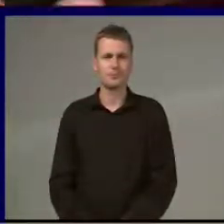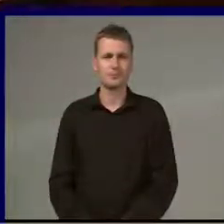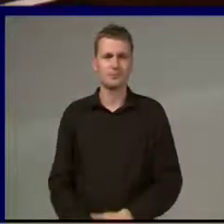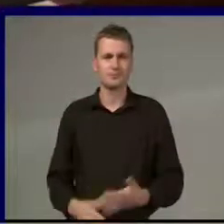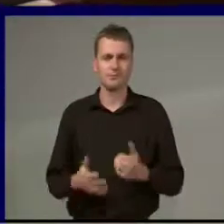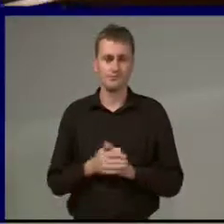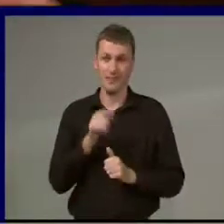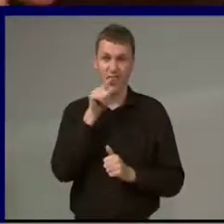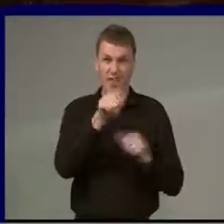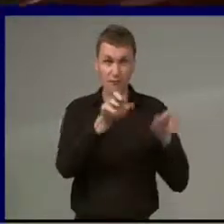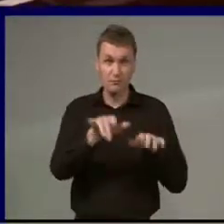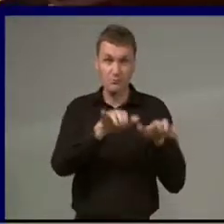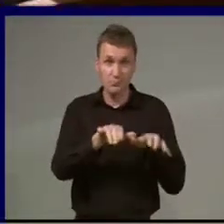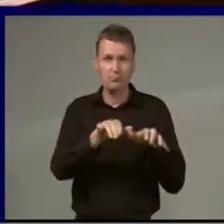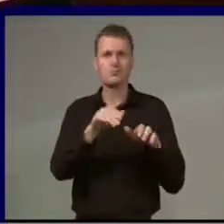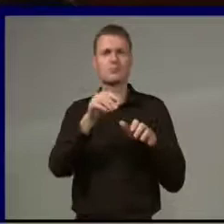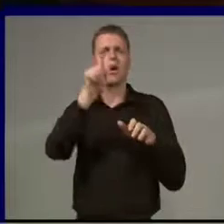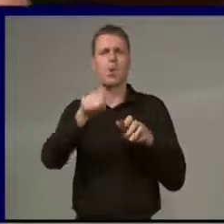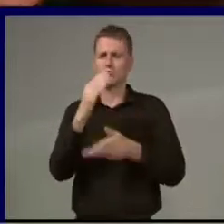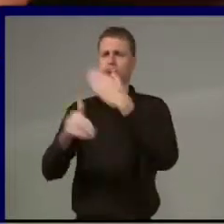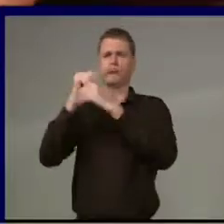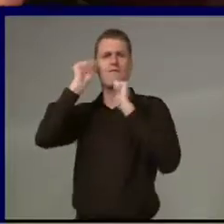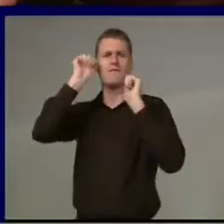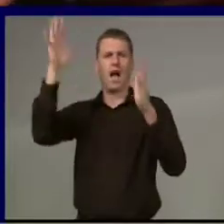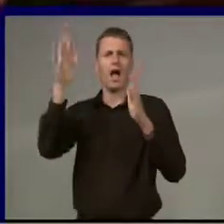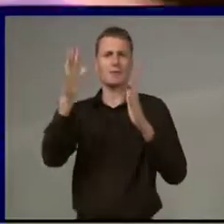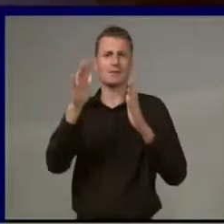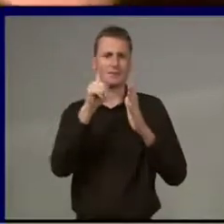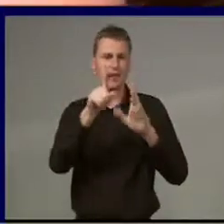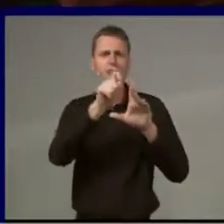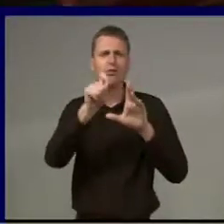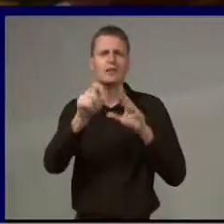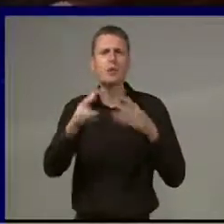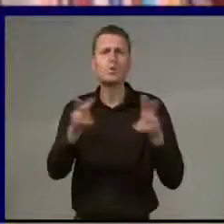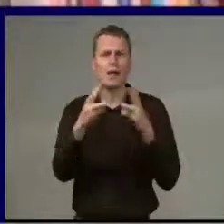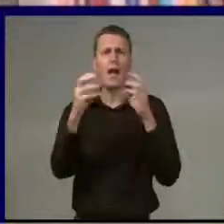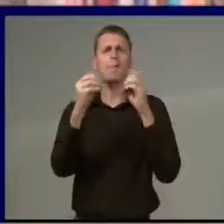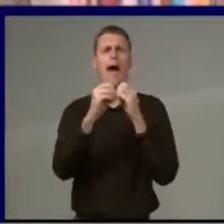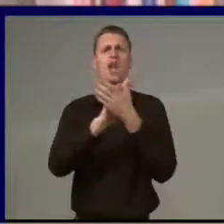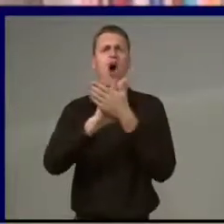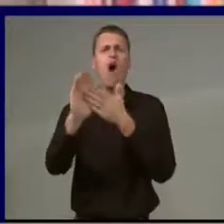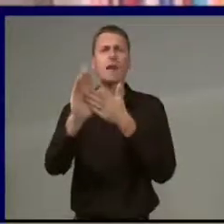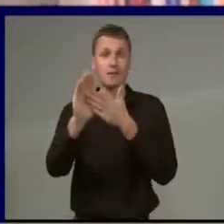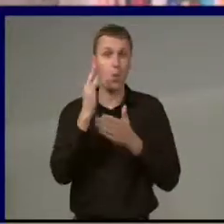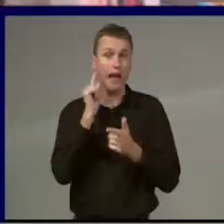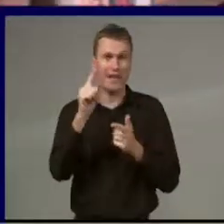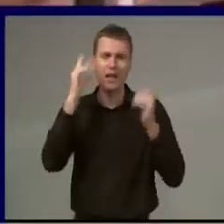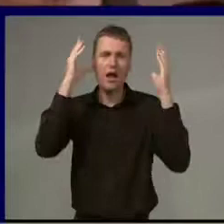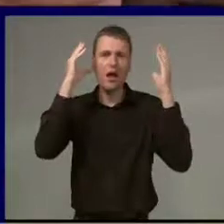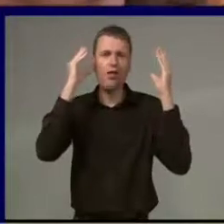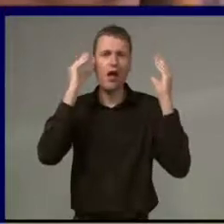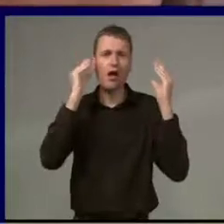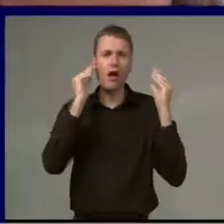This is her winning piece by Beethoven, written during his frustrations when he began losing his hearing. It was those emotions that were with her